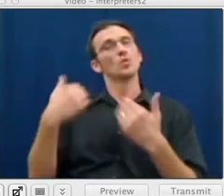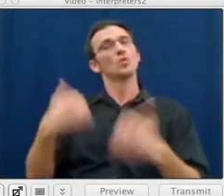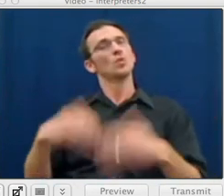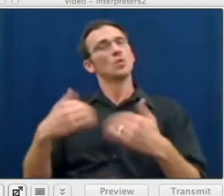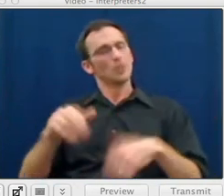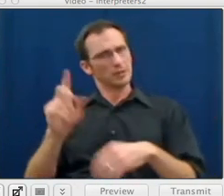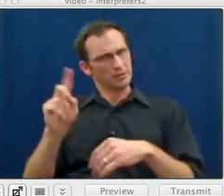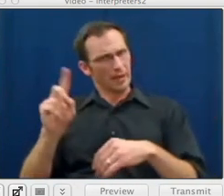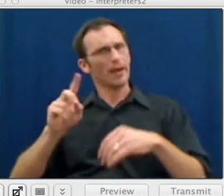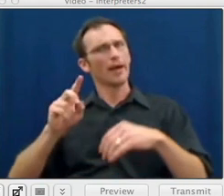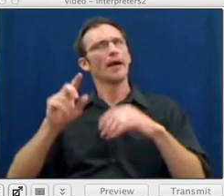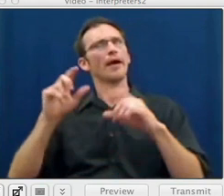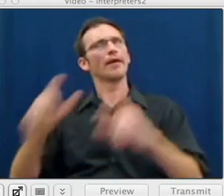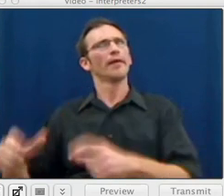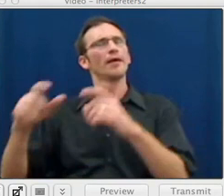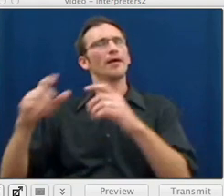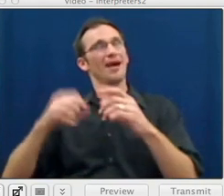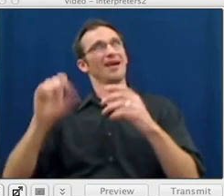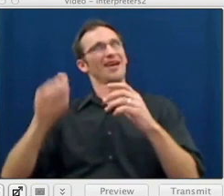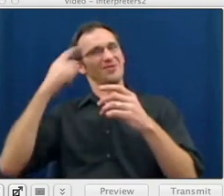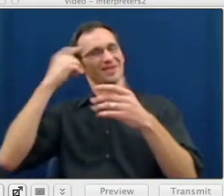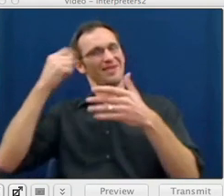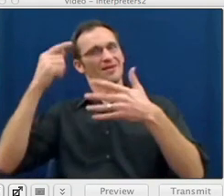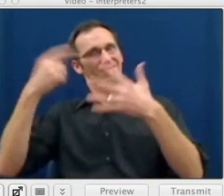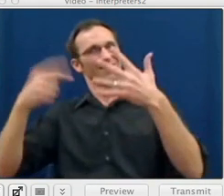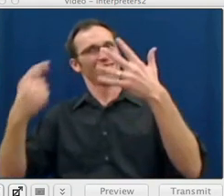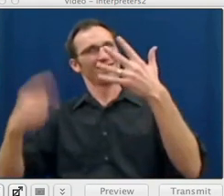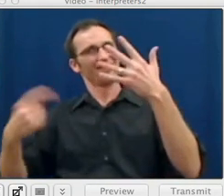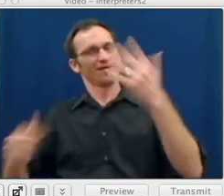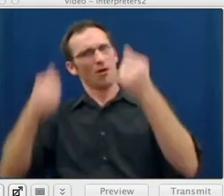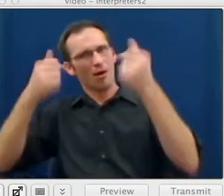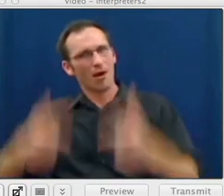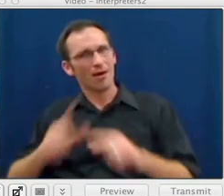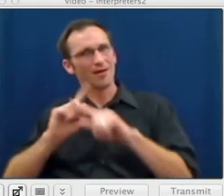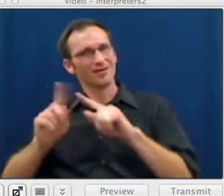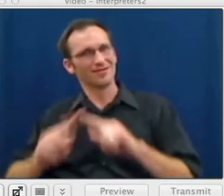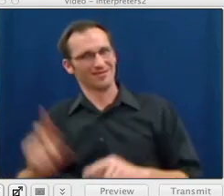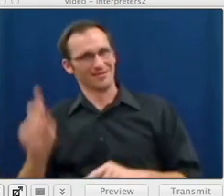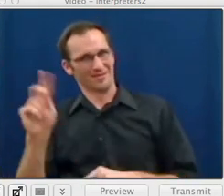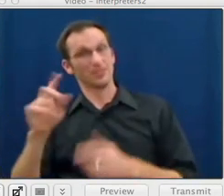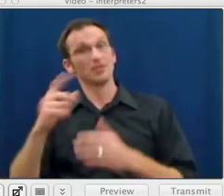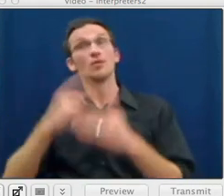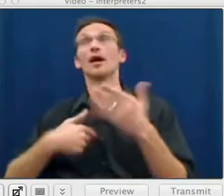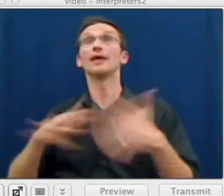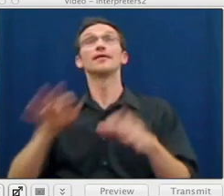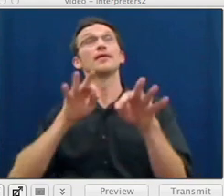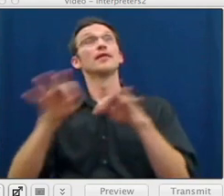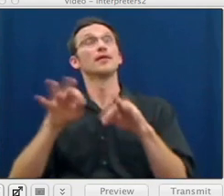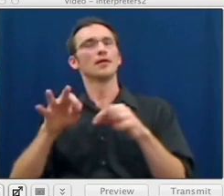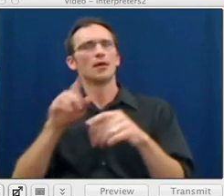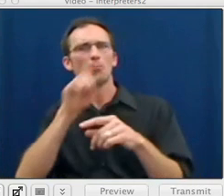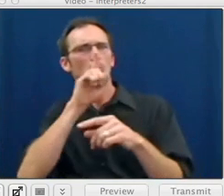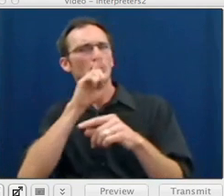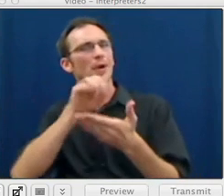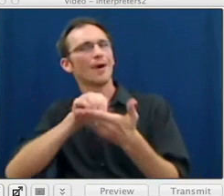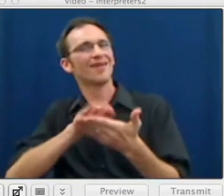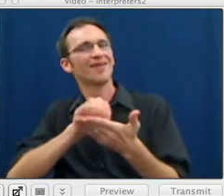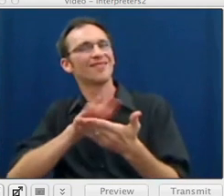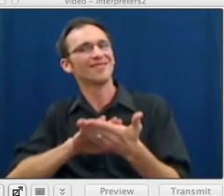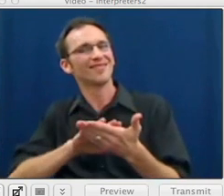out because the things that I mentioned are not identified in the case. Icebreaker is identified,